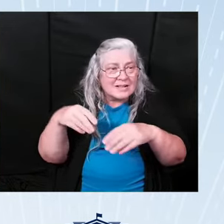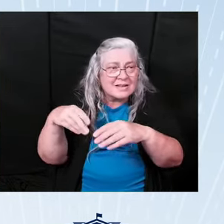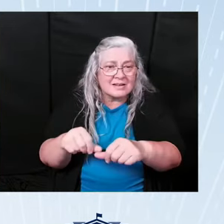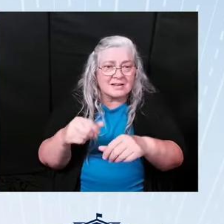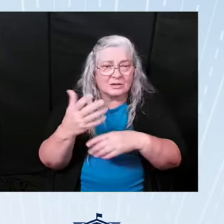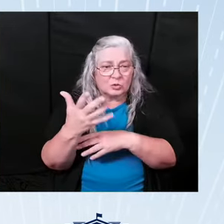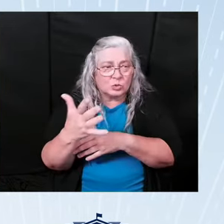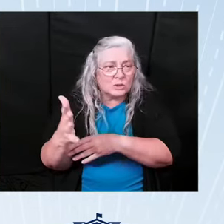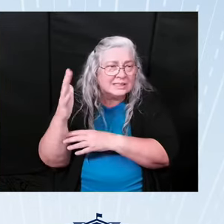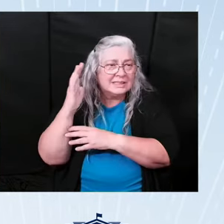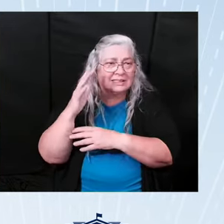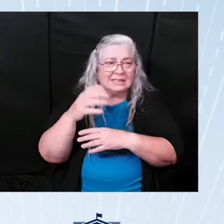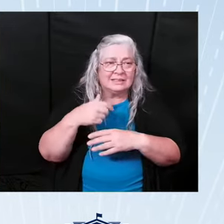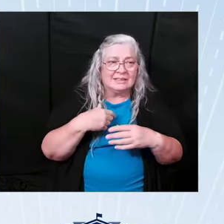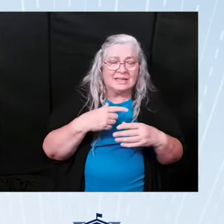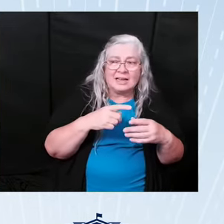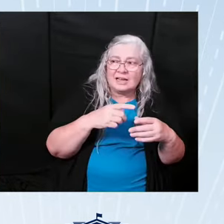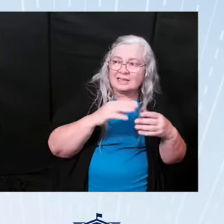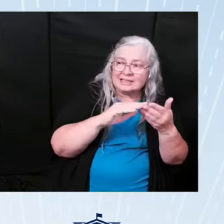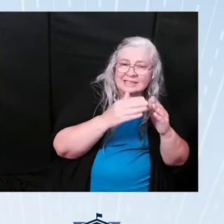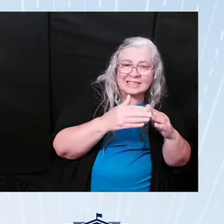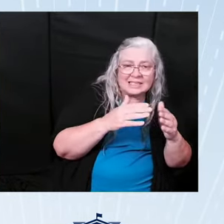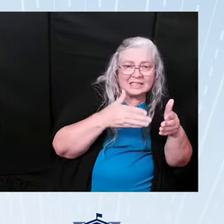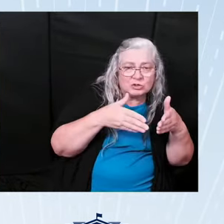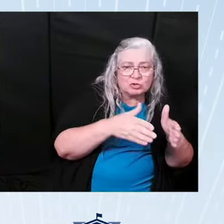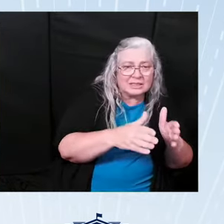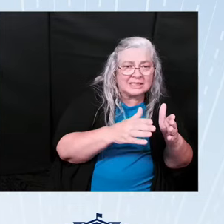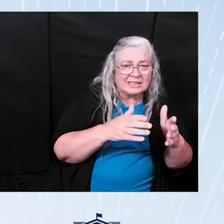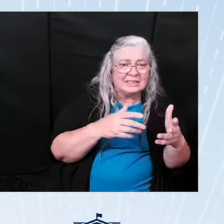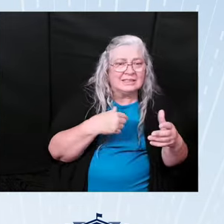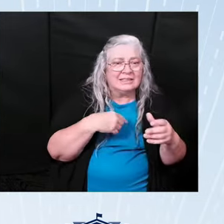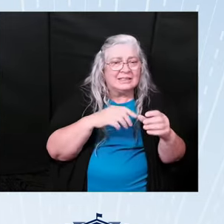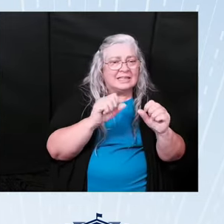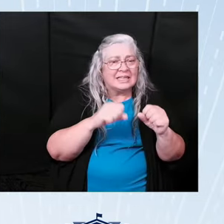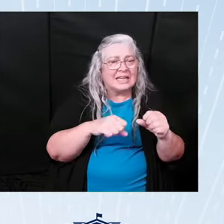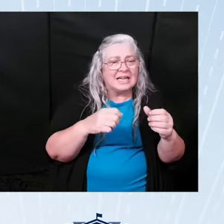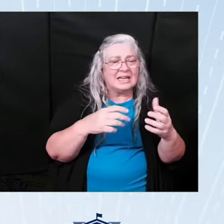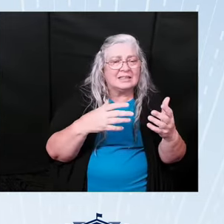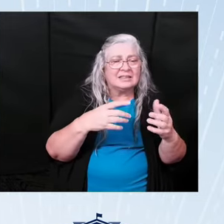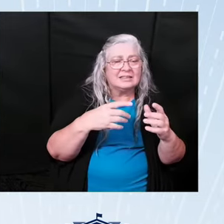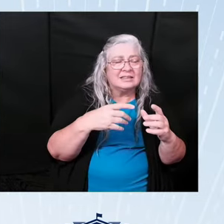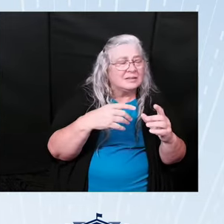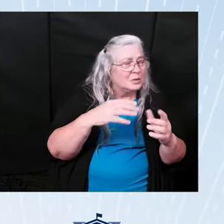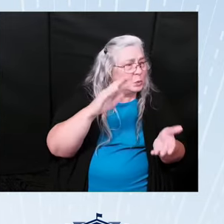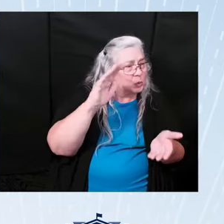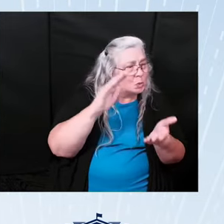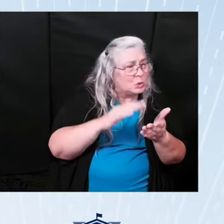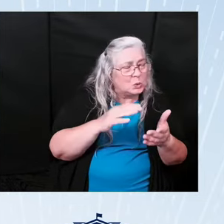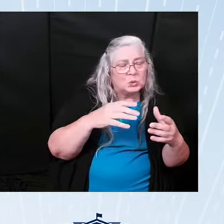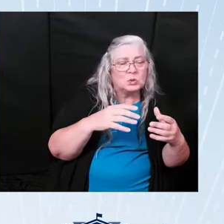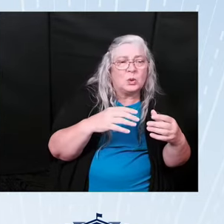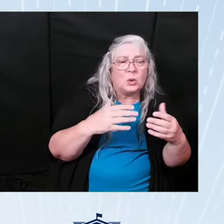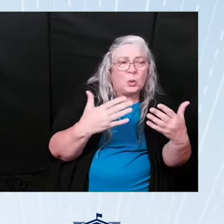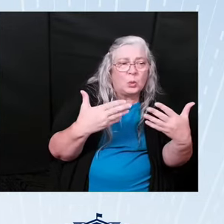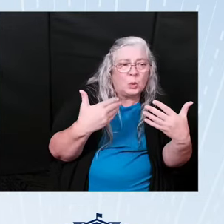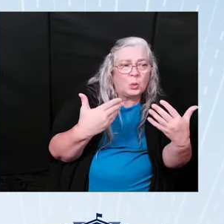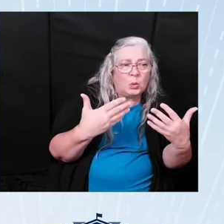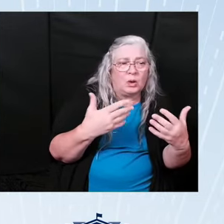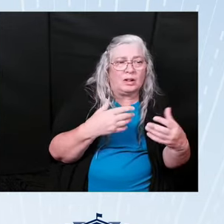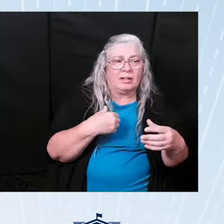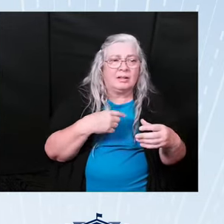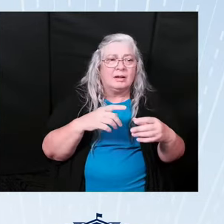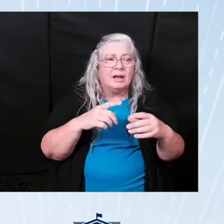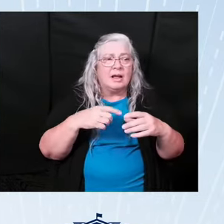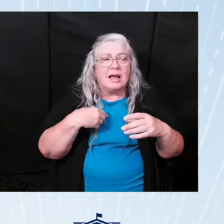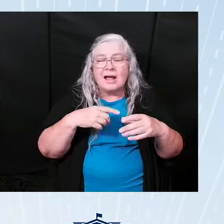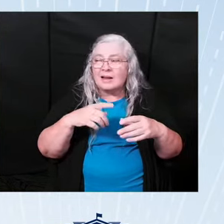suburban neighborhoods can be as much as 10 degrees across the country, which means more asthma, more effect